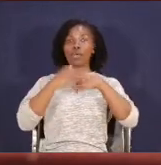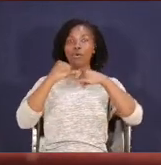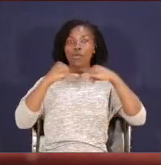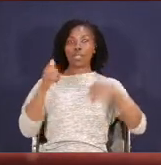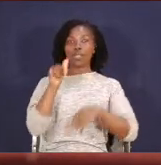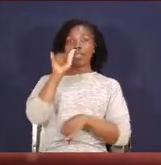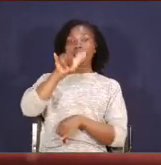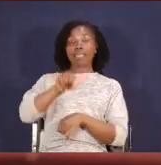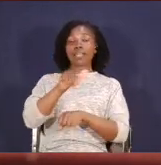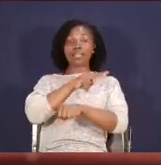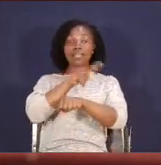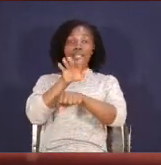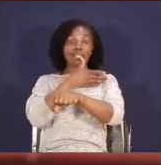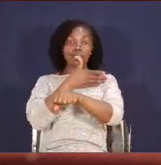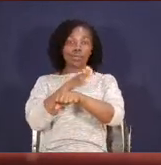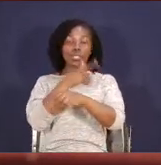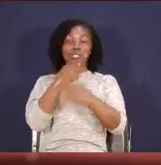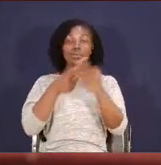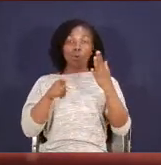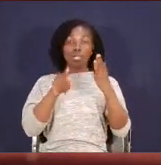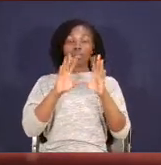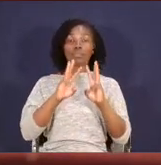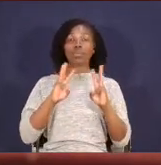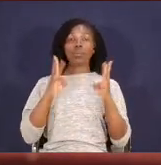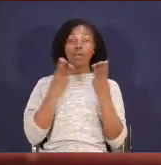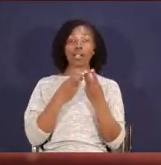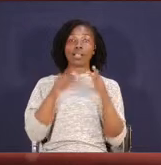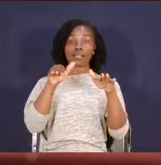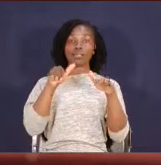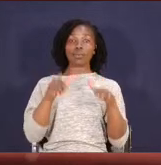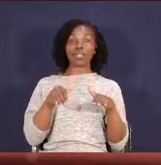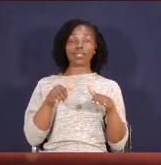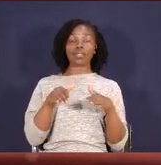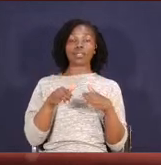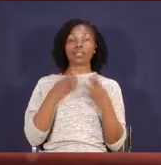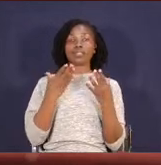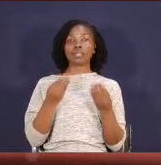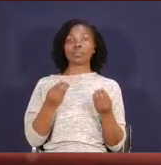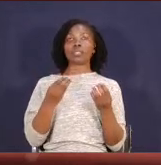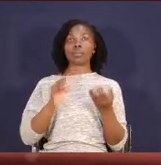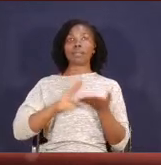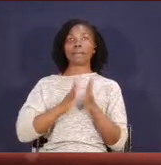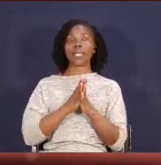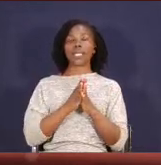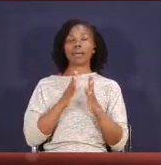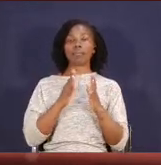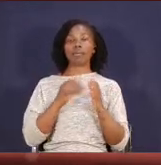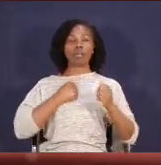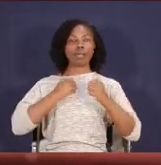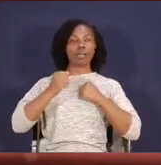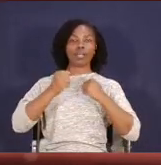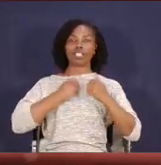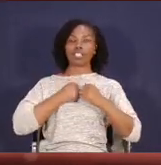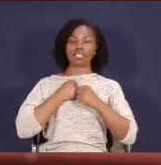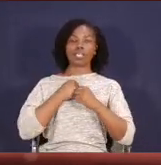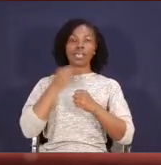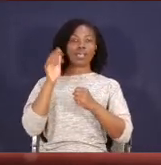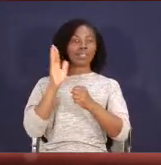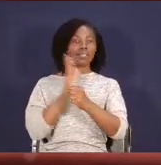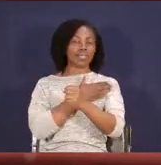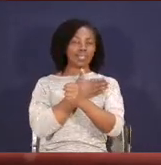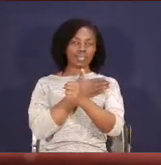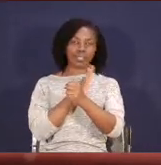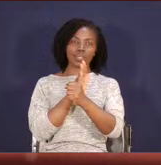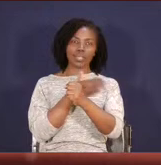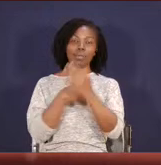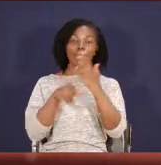song is what the world is waiting for. Now simply be courageous and release it. And God will work with what is